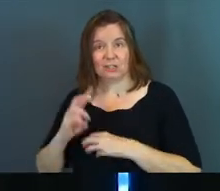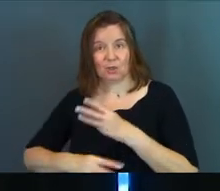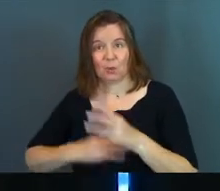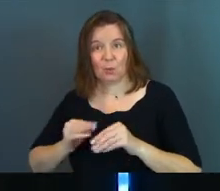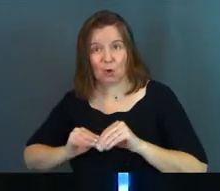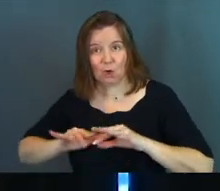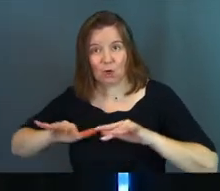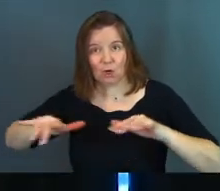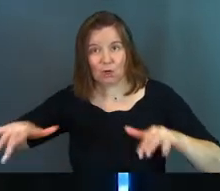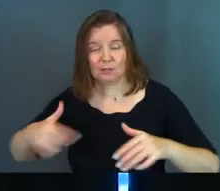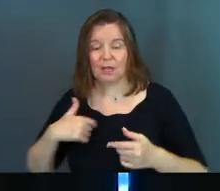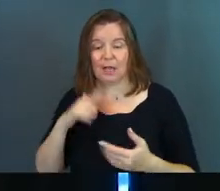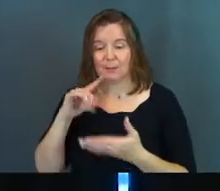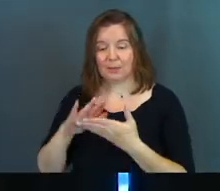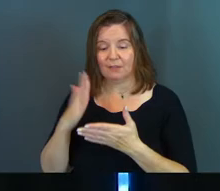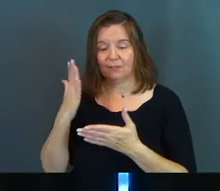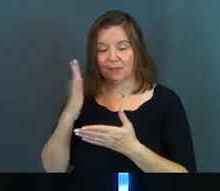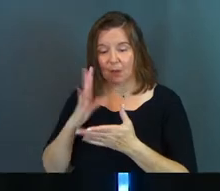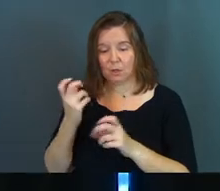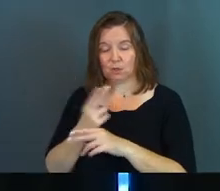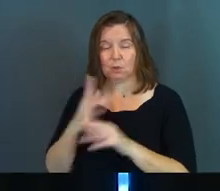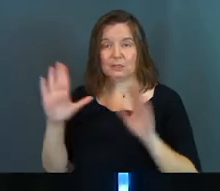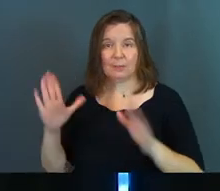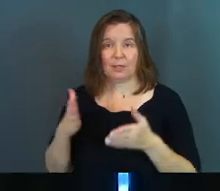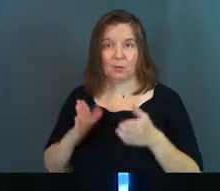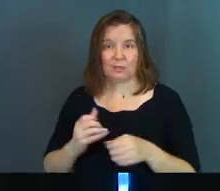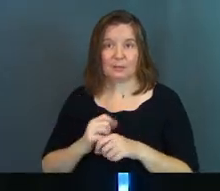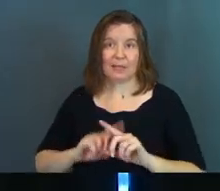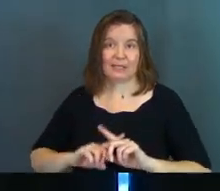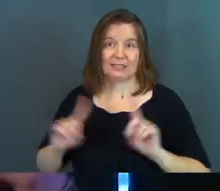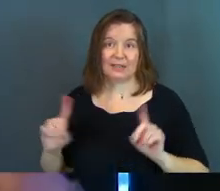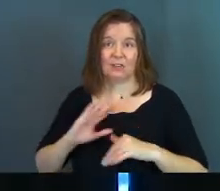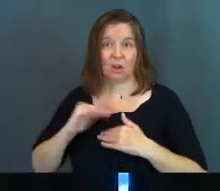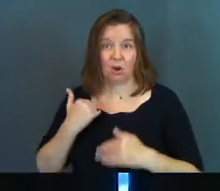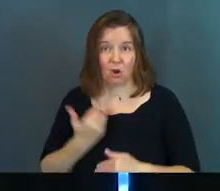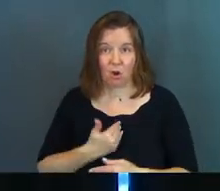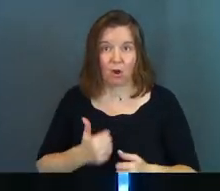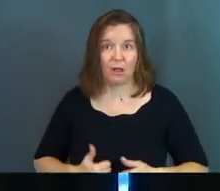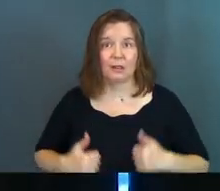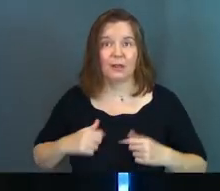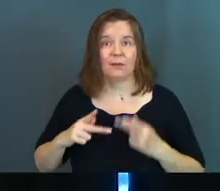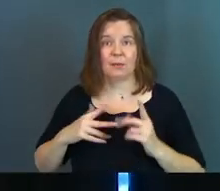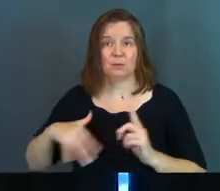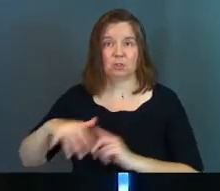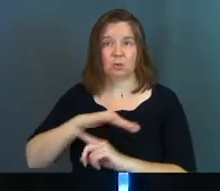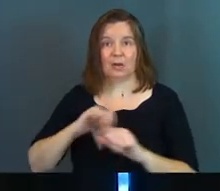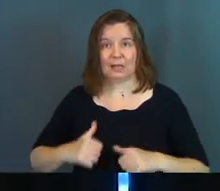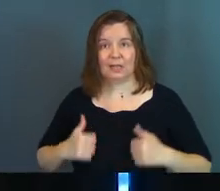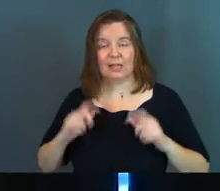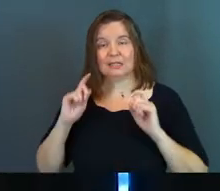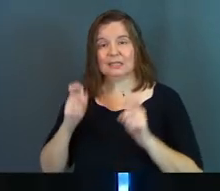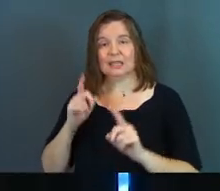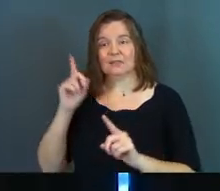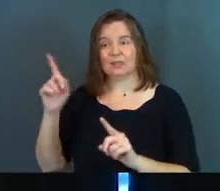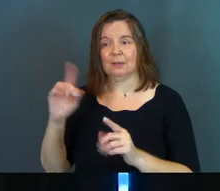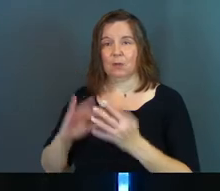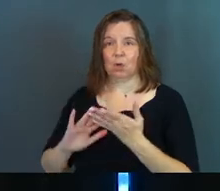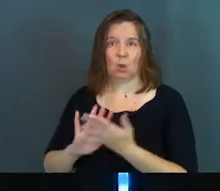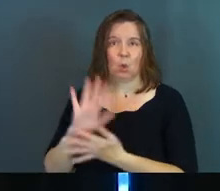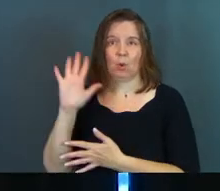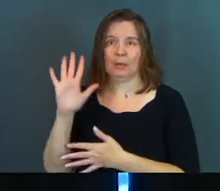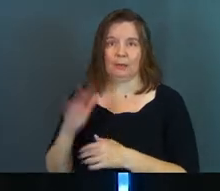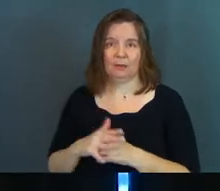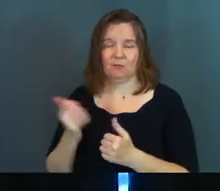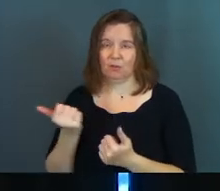world. I believe God wants to use us in amazing ways to make a difference in our lives, in the people around us' lives, and to give him